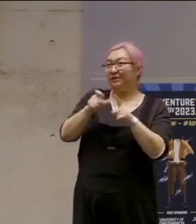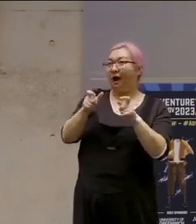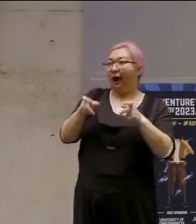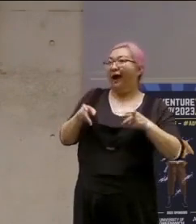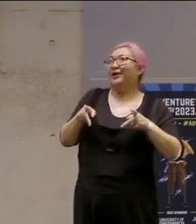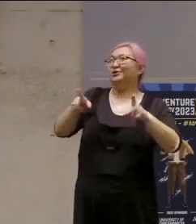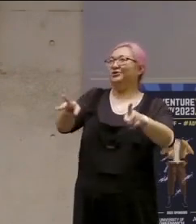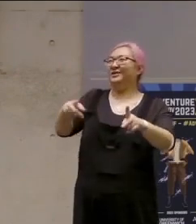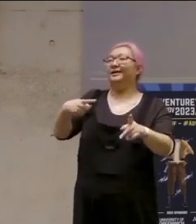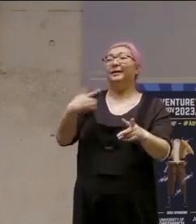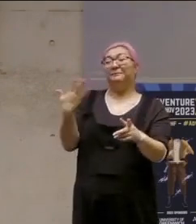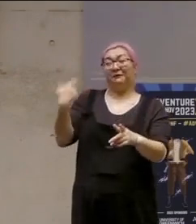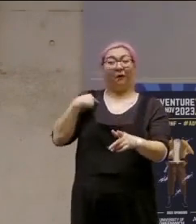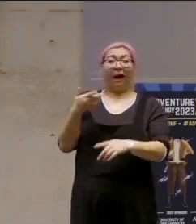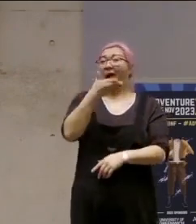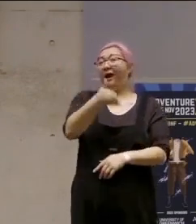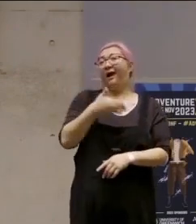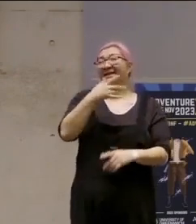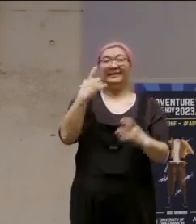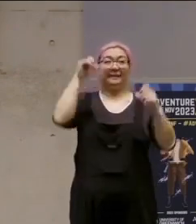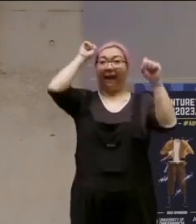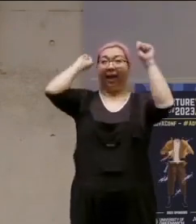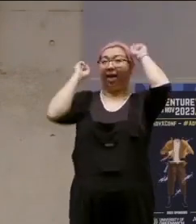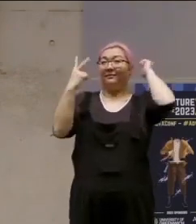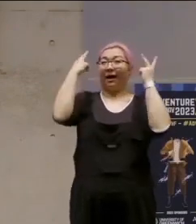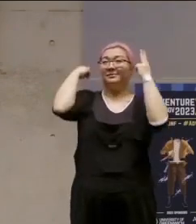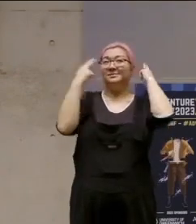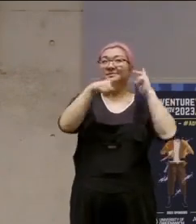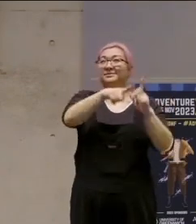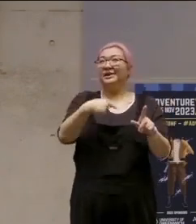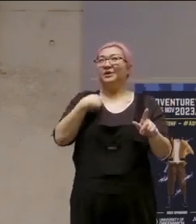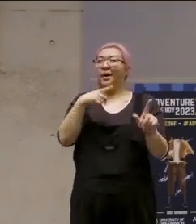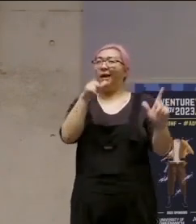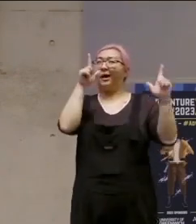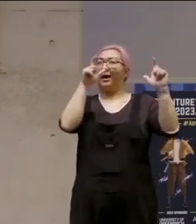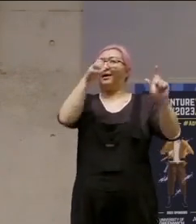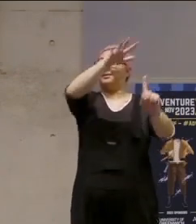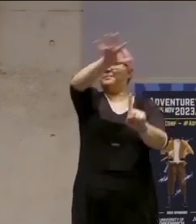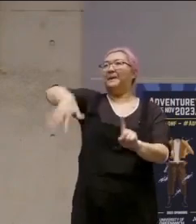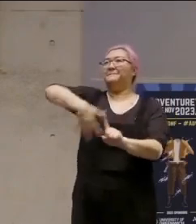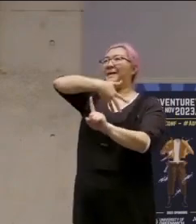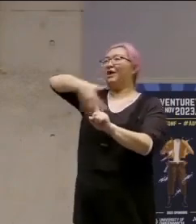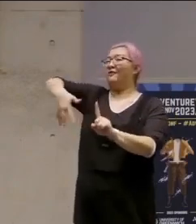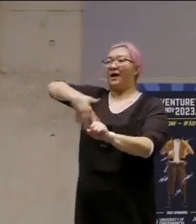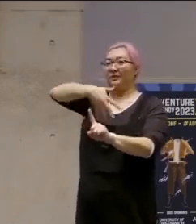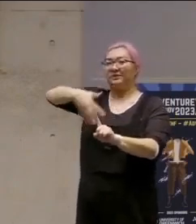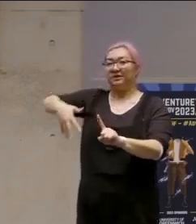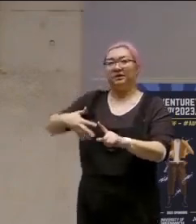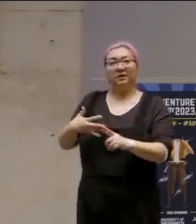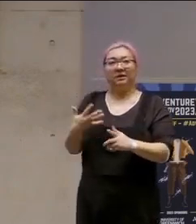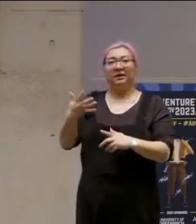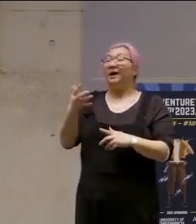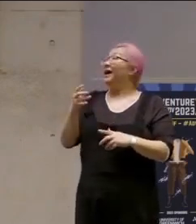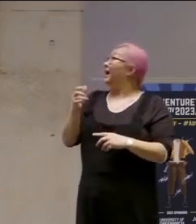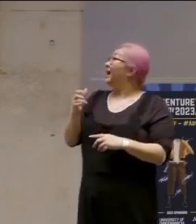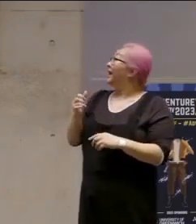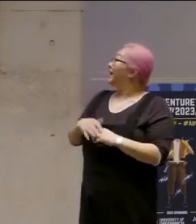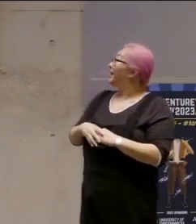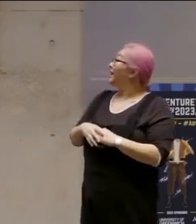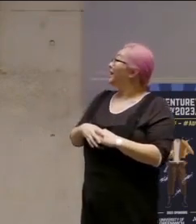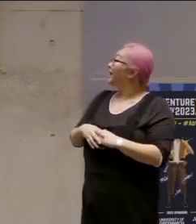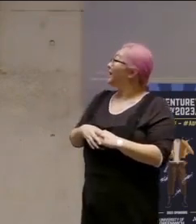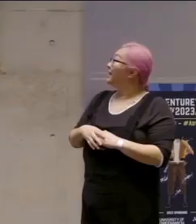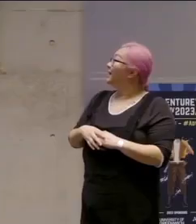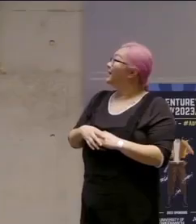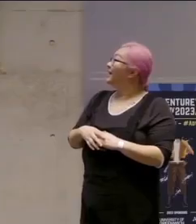with my barber in Deptford High Street is that for years now, he keeps bringing my hairline back. No, let's call a spade,